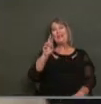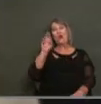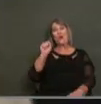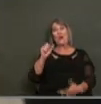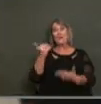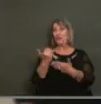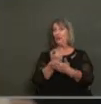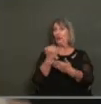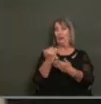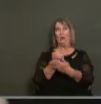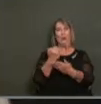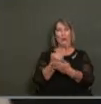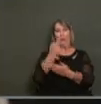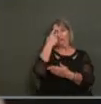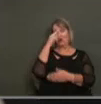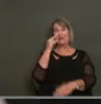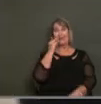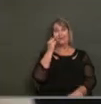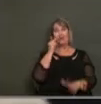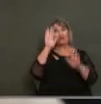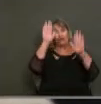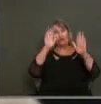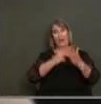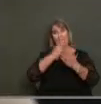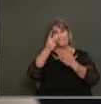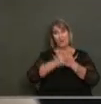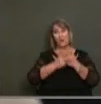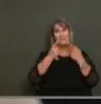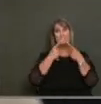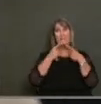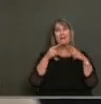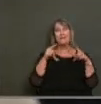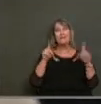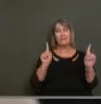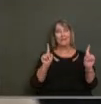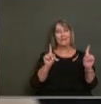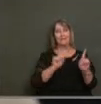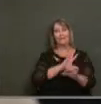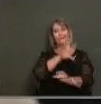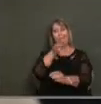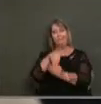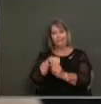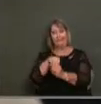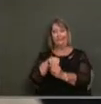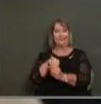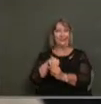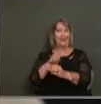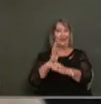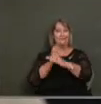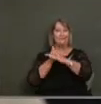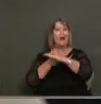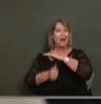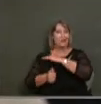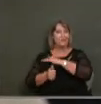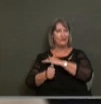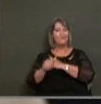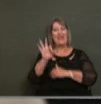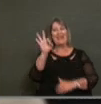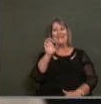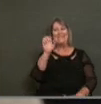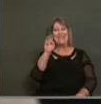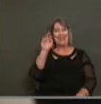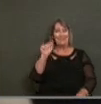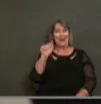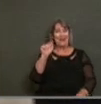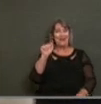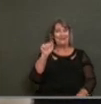Antonio coming. It is a great program. We were finally able to get admitted into this program. It's run by a branch of FEMA, right, the